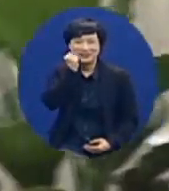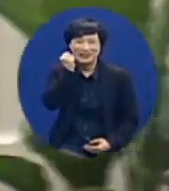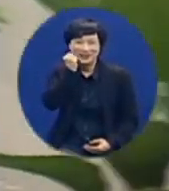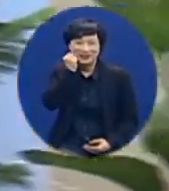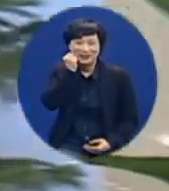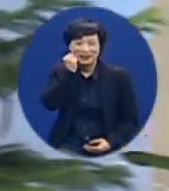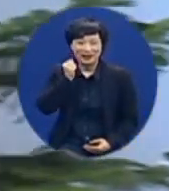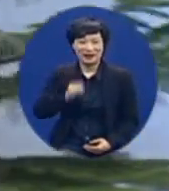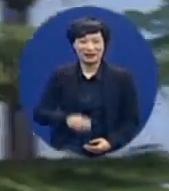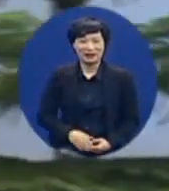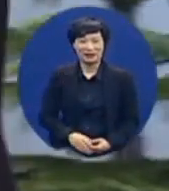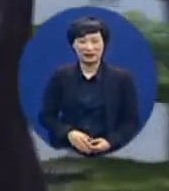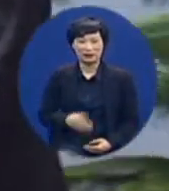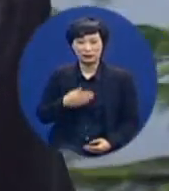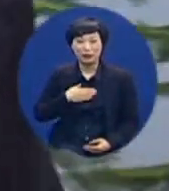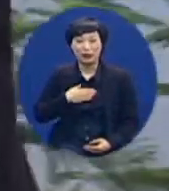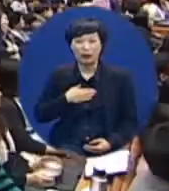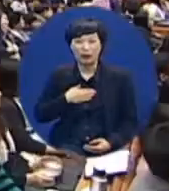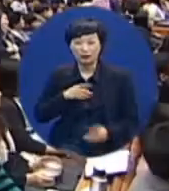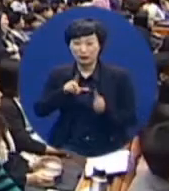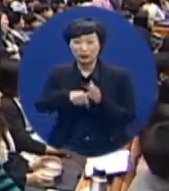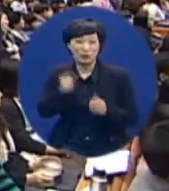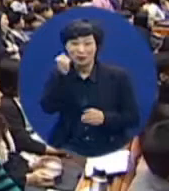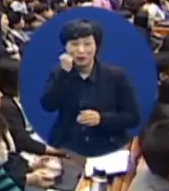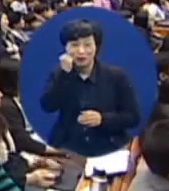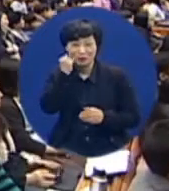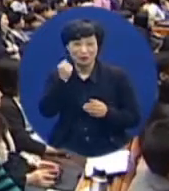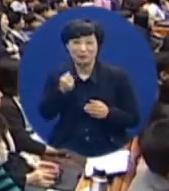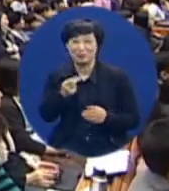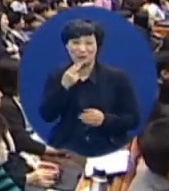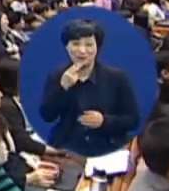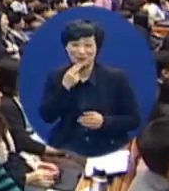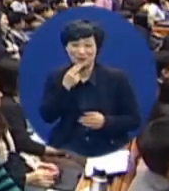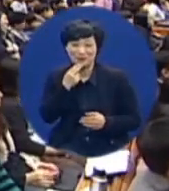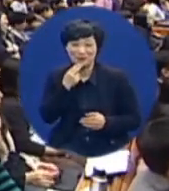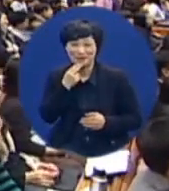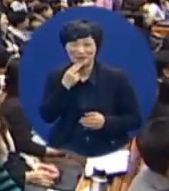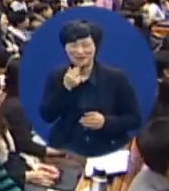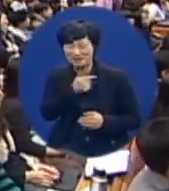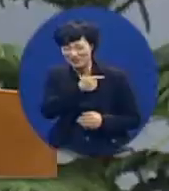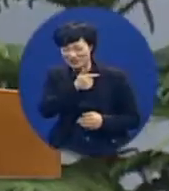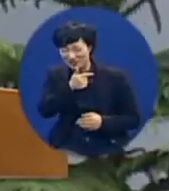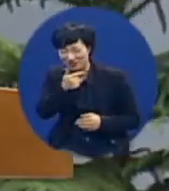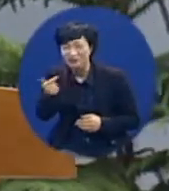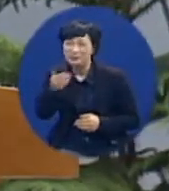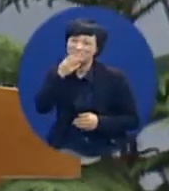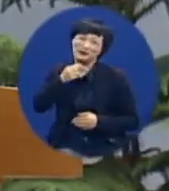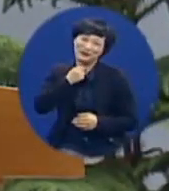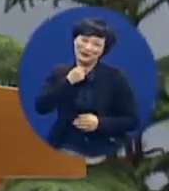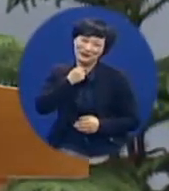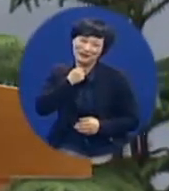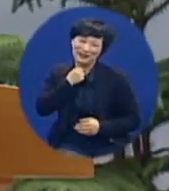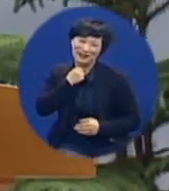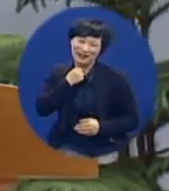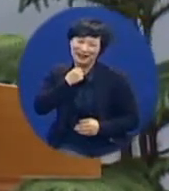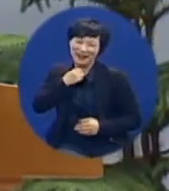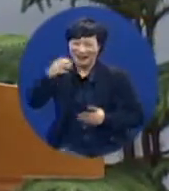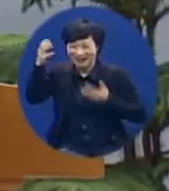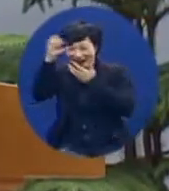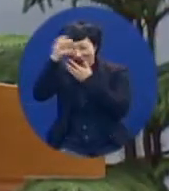Ah, cookies. Where could we get cookies at that time? I was so happy.